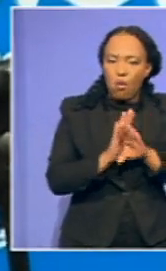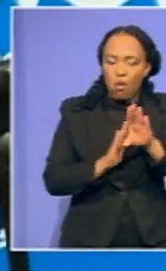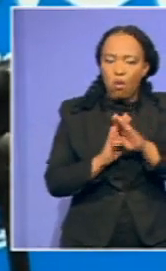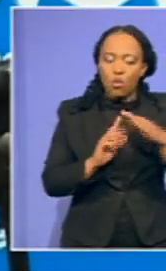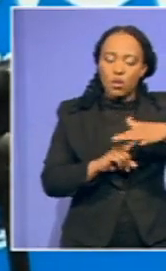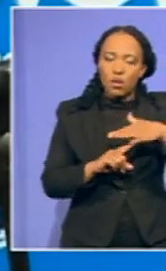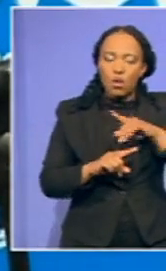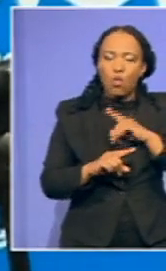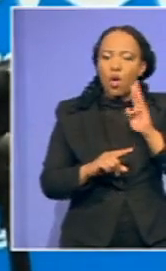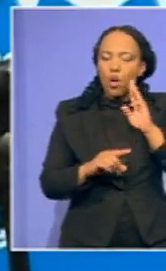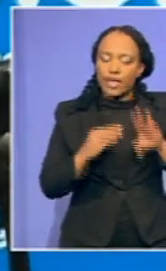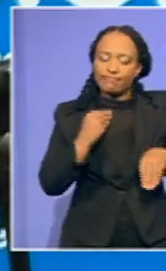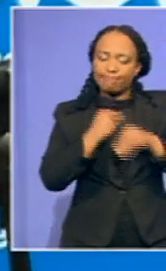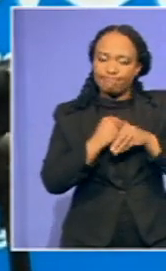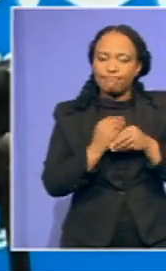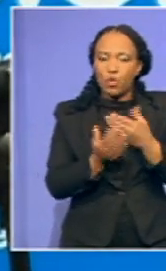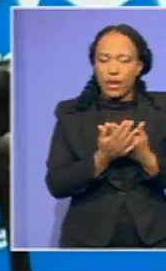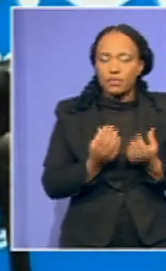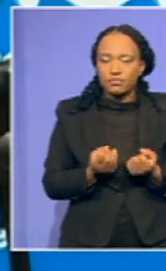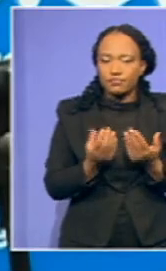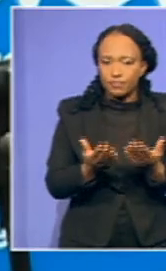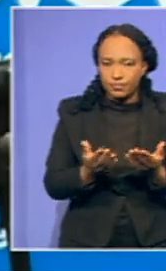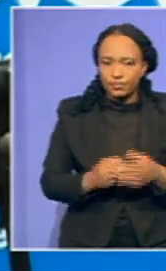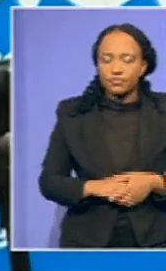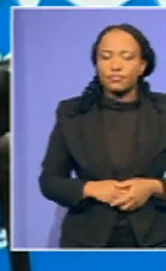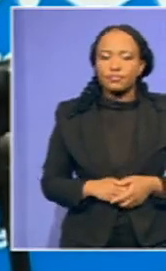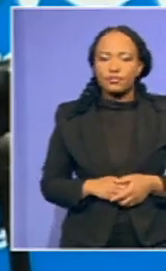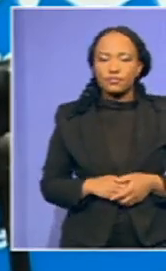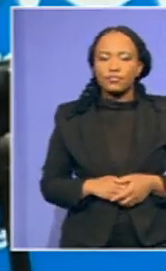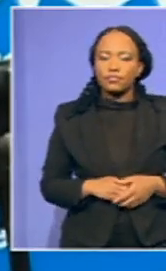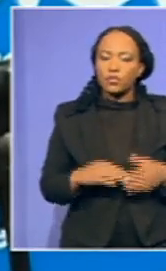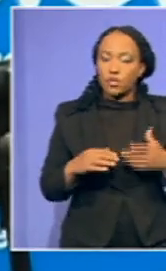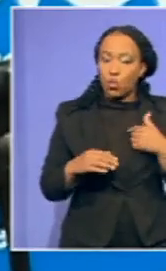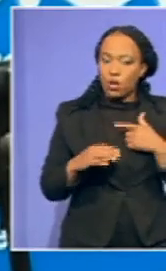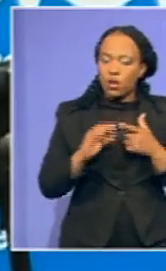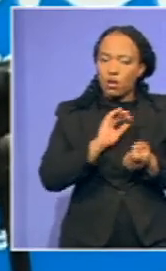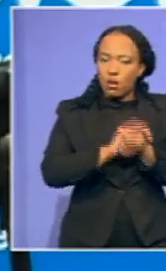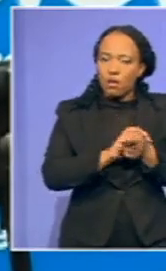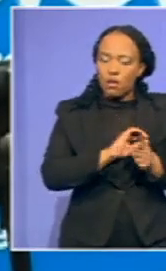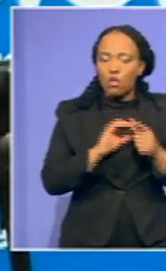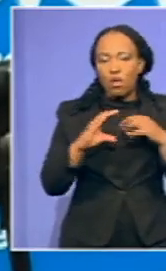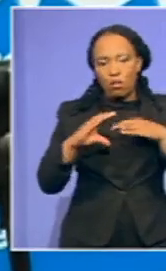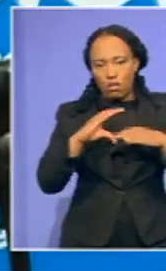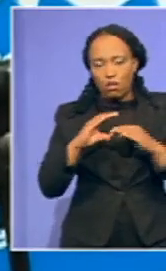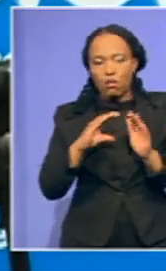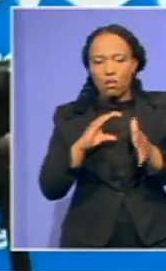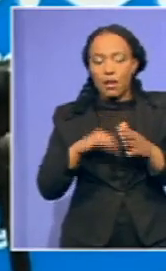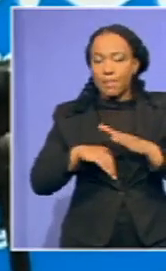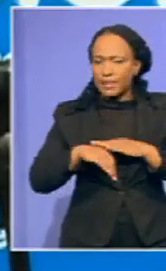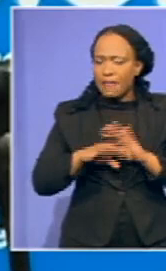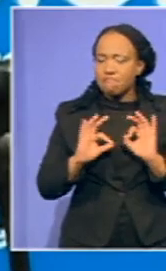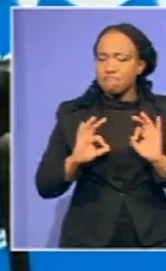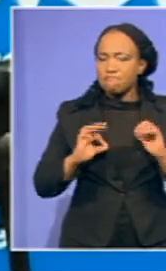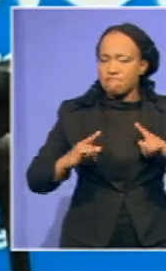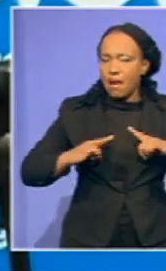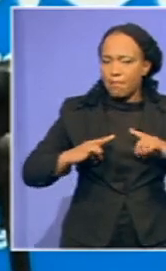where we have additional water supply. So once that happens, we communicate and we promise that we'll do it timelessly. But I would